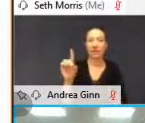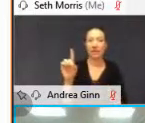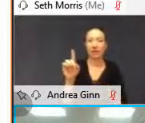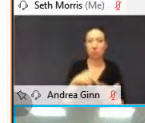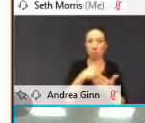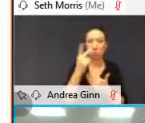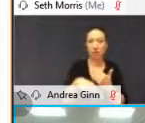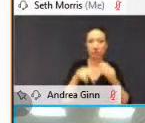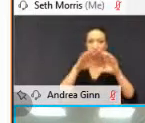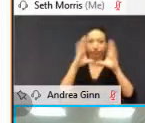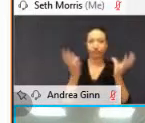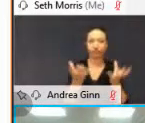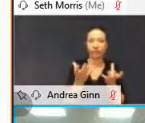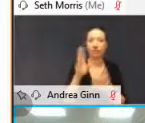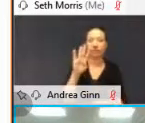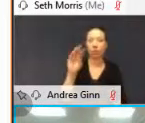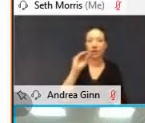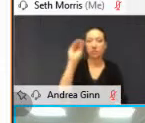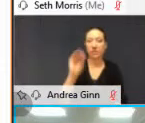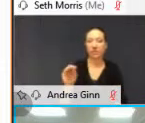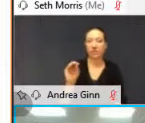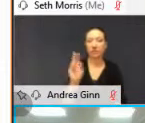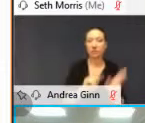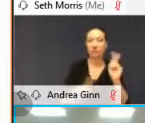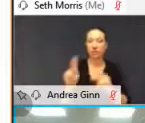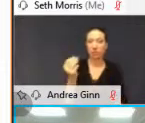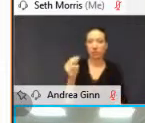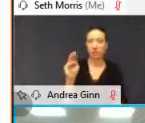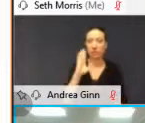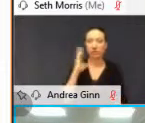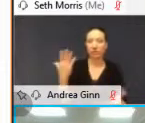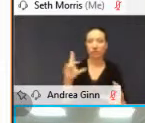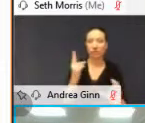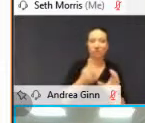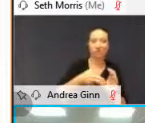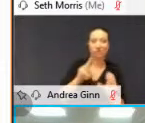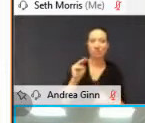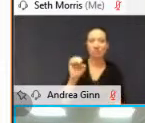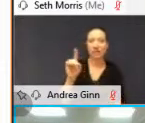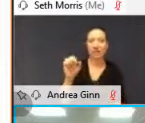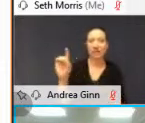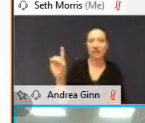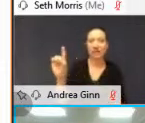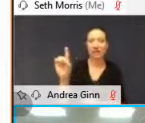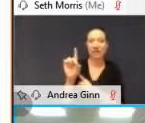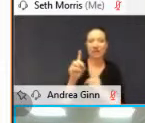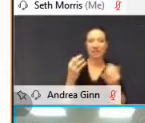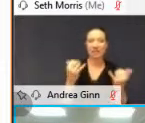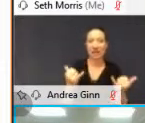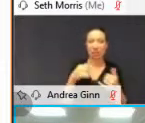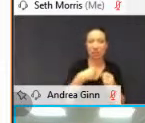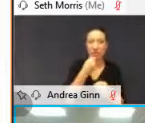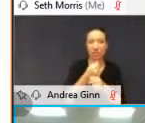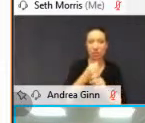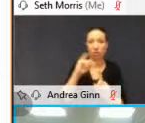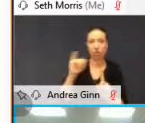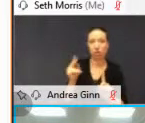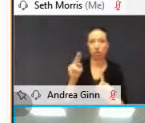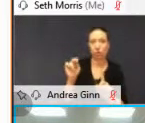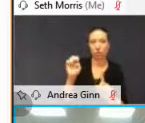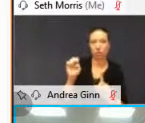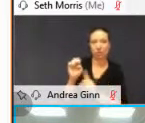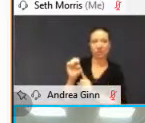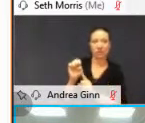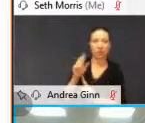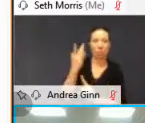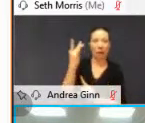New Mexicans are enrolled in Medicaid, and as of June of this year, we go back to June because